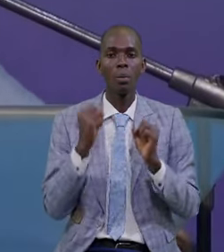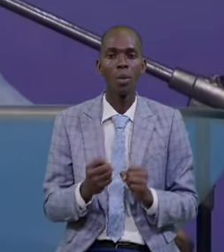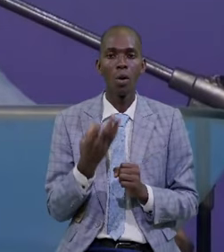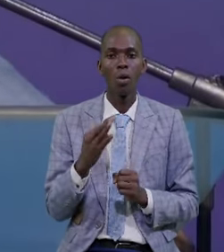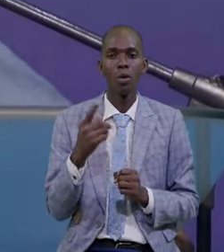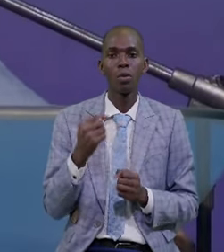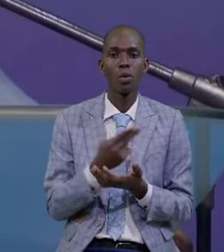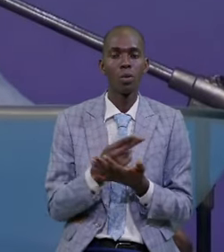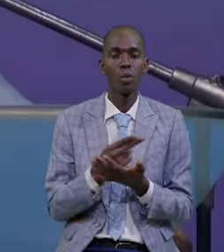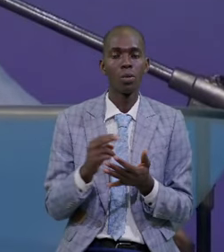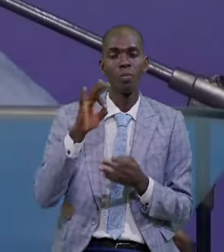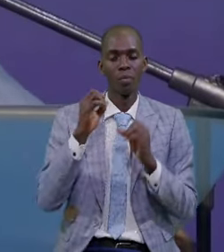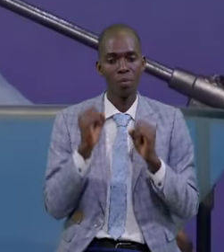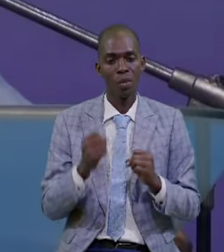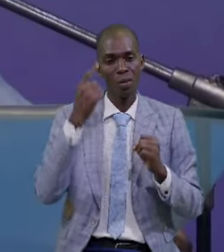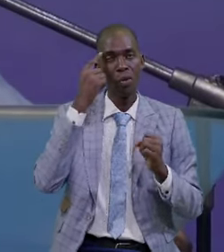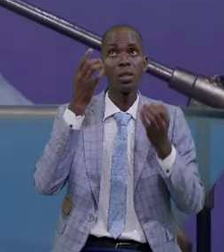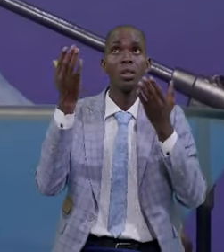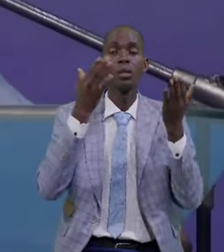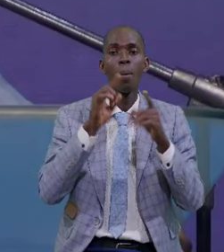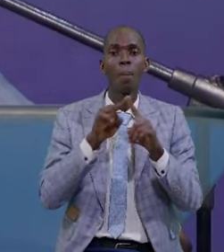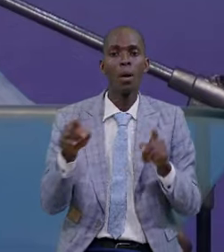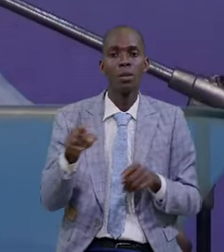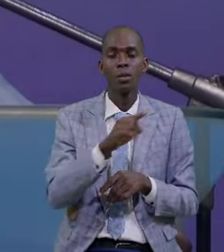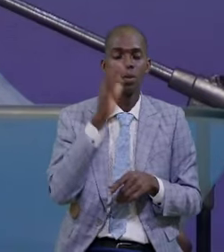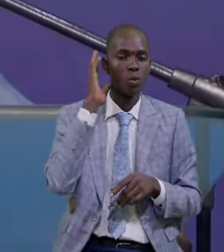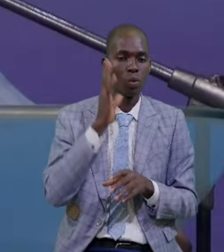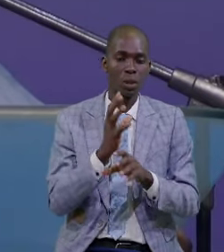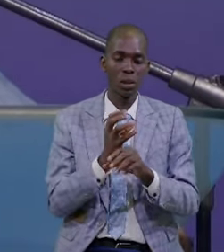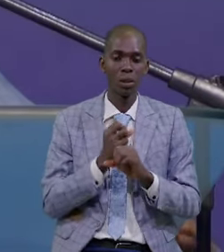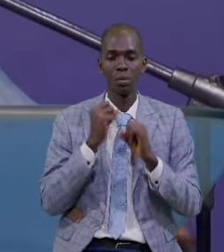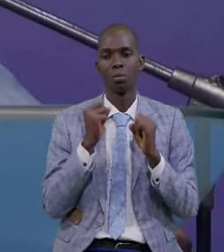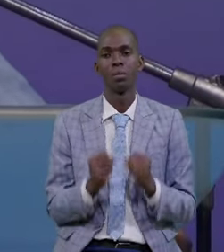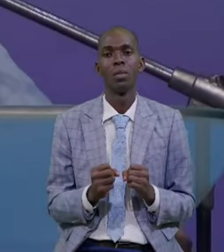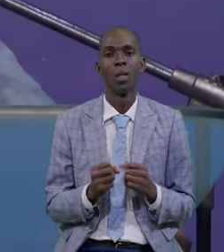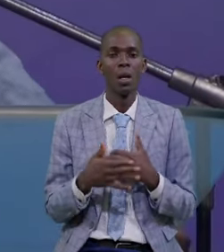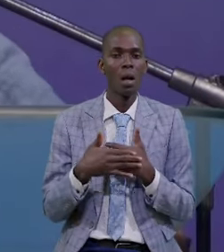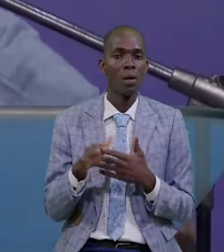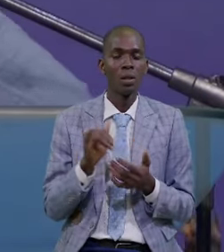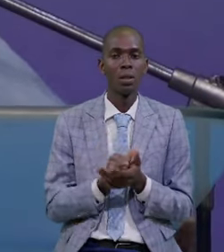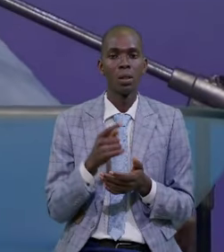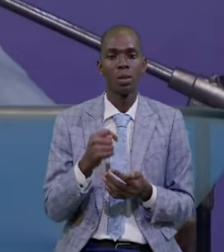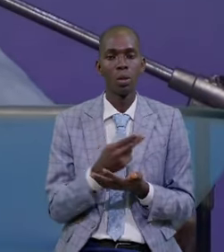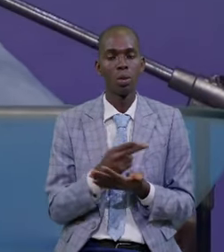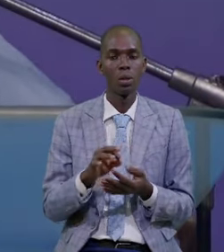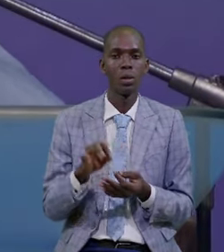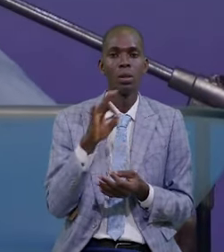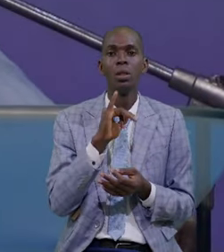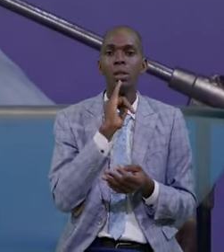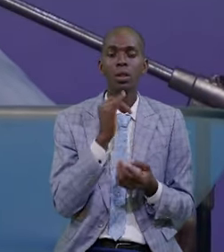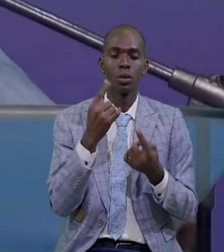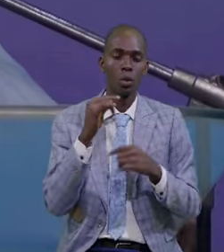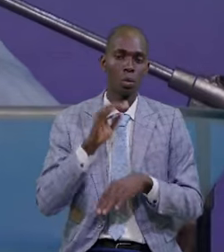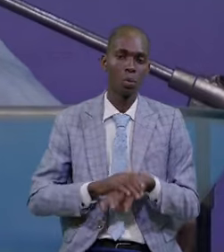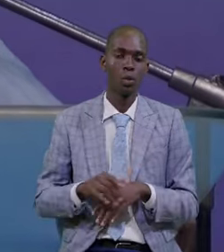power for service. But he shall receive power after that the Holy Ghost is come upon